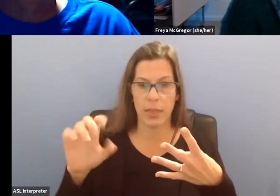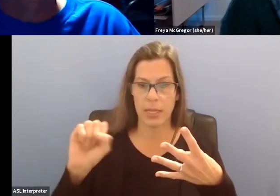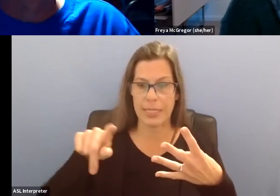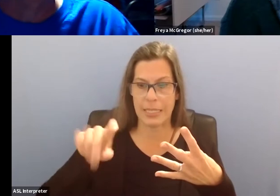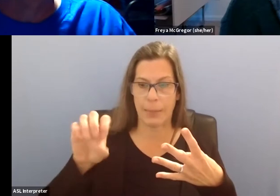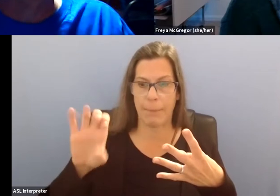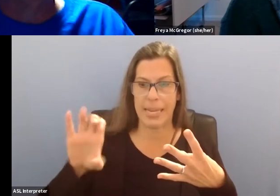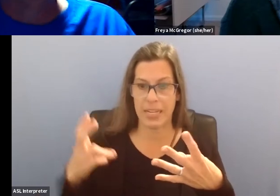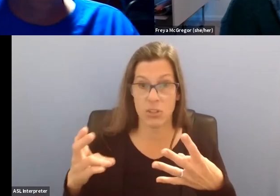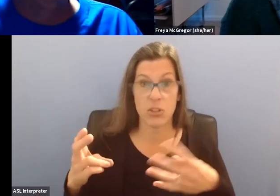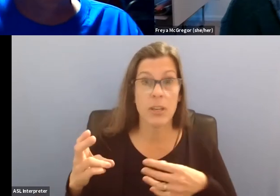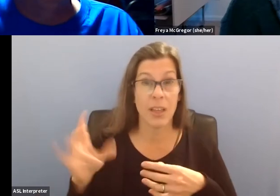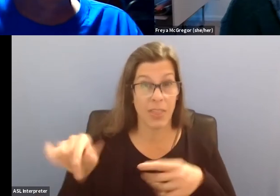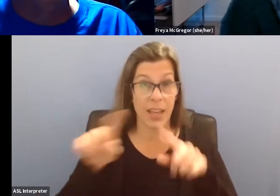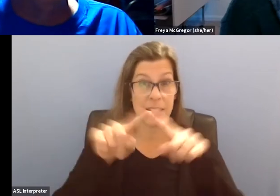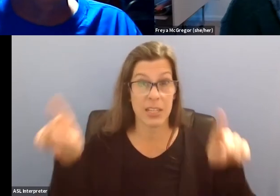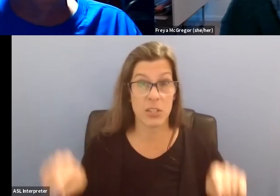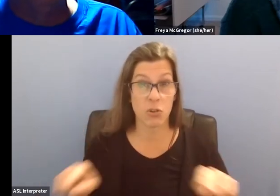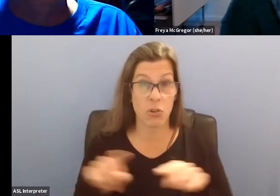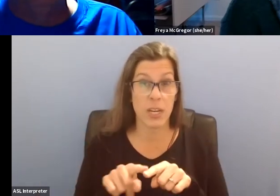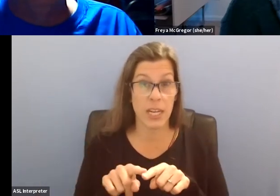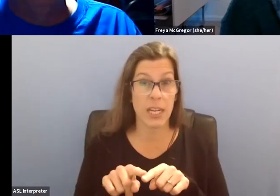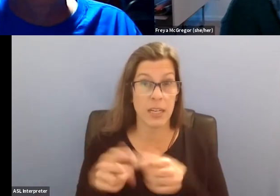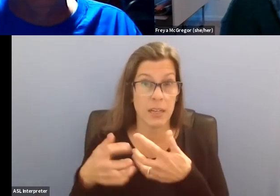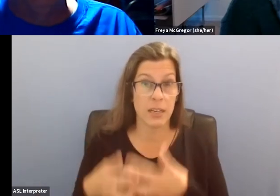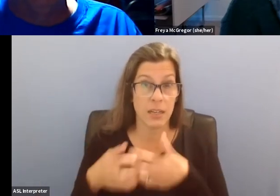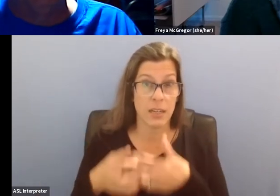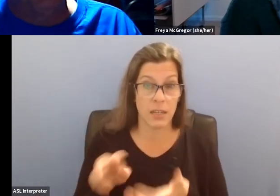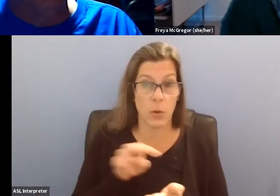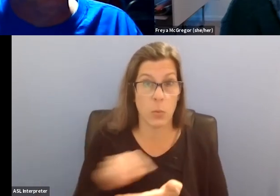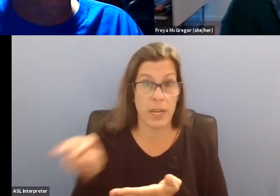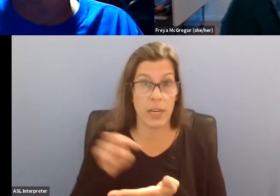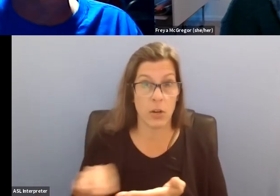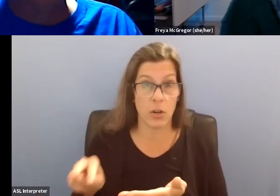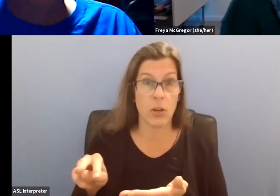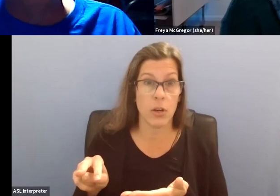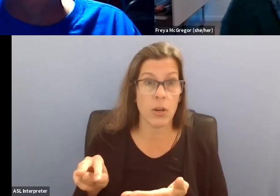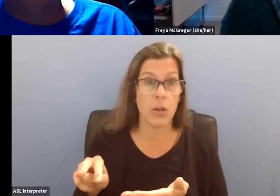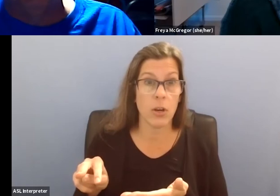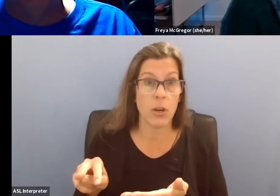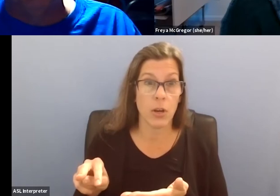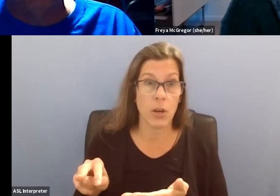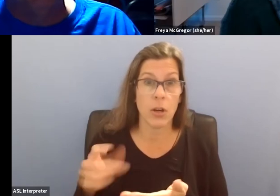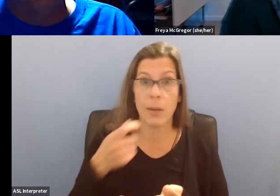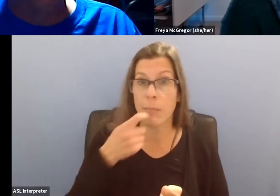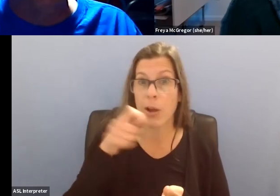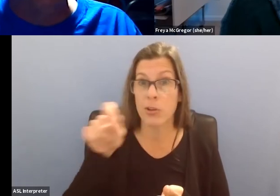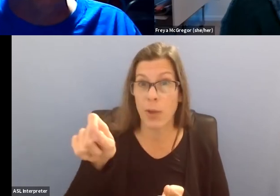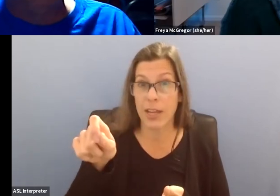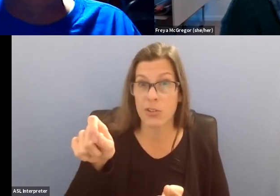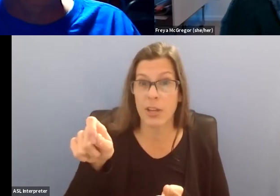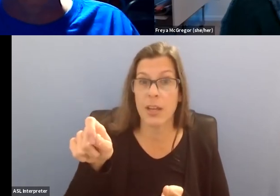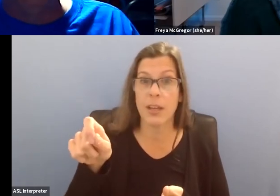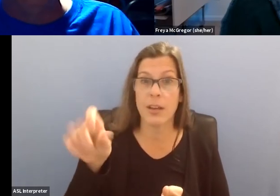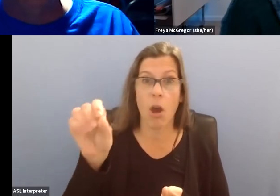uh, is able to read to me what's on the screen very selectively. I can turn punctuation on and off. I can say, I